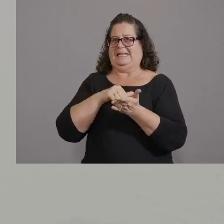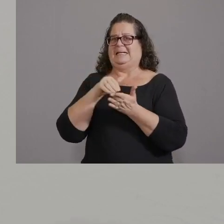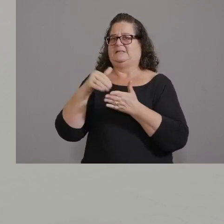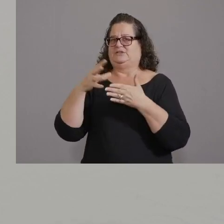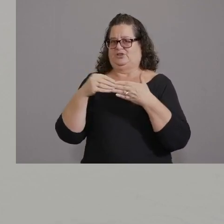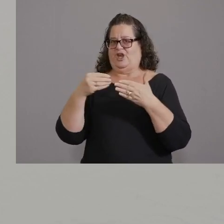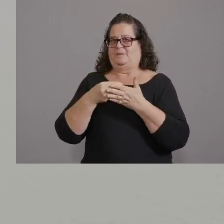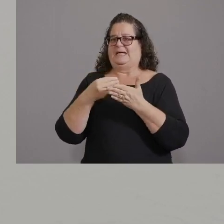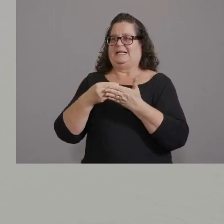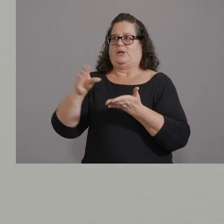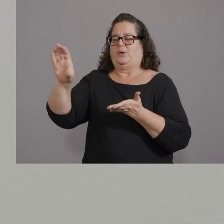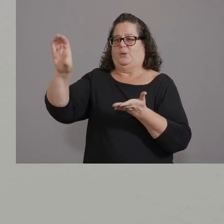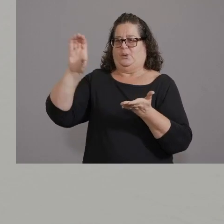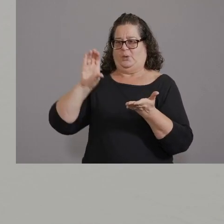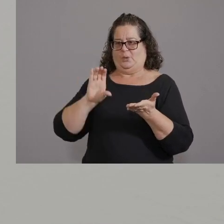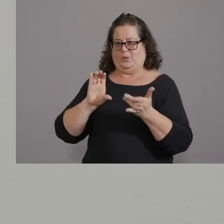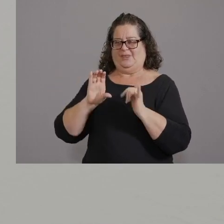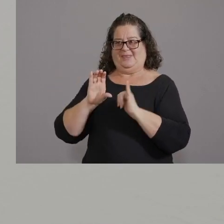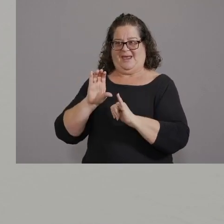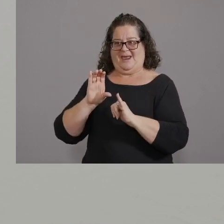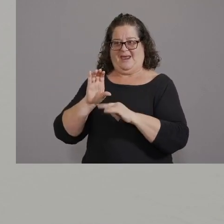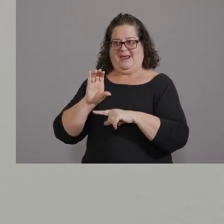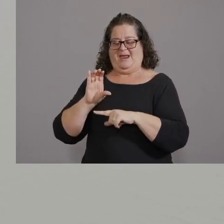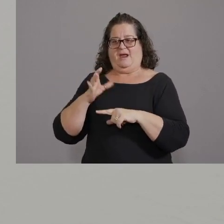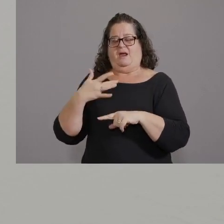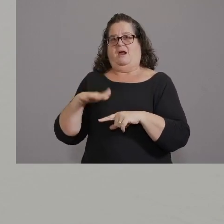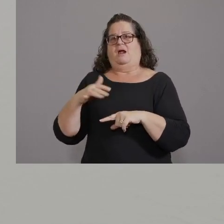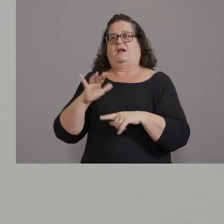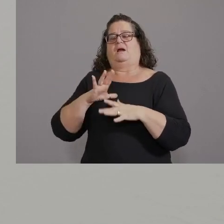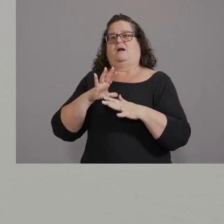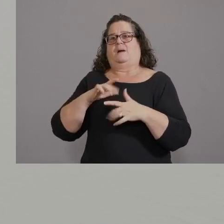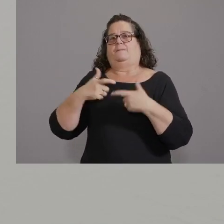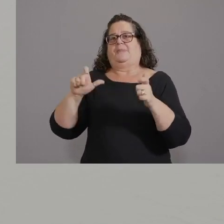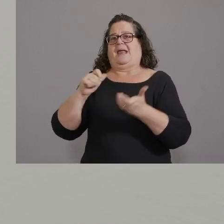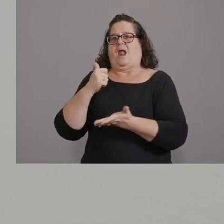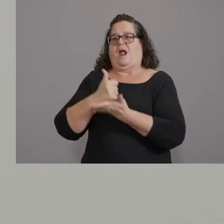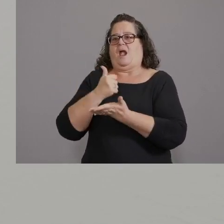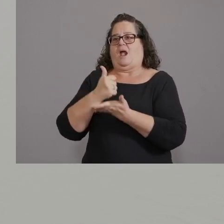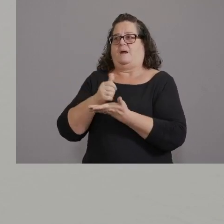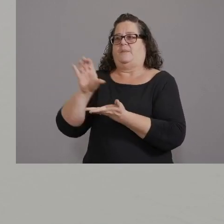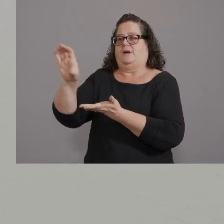another resource that we were so lucky to get from our partners.